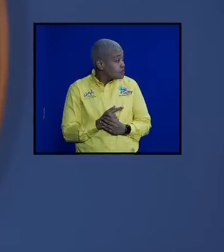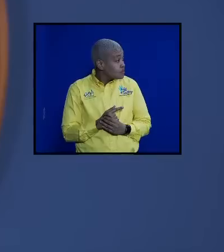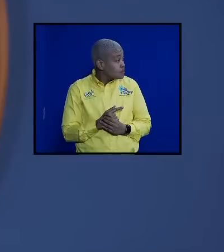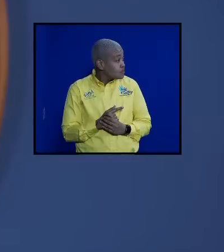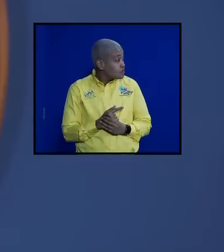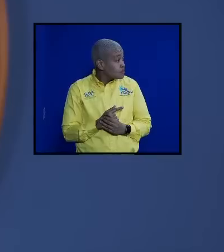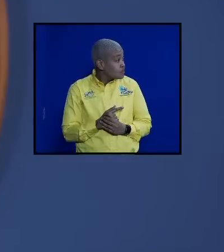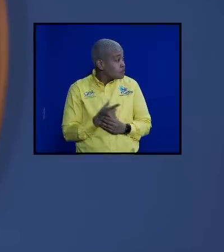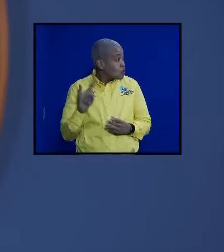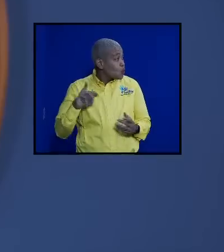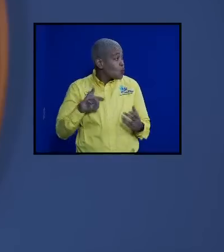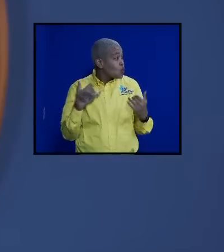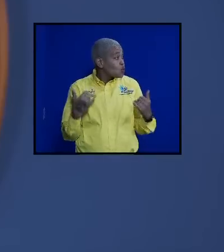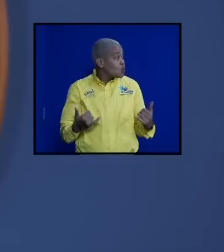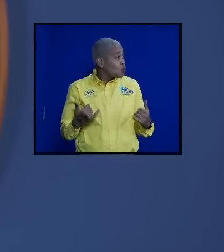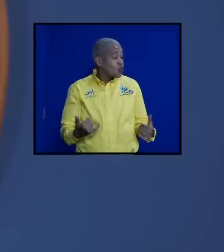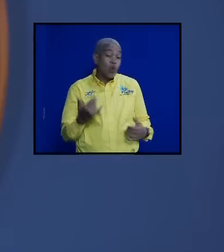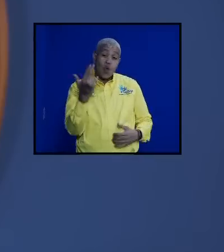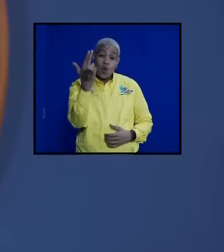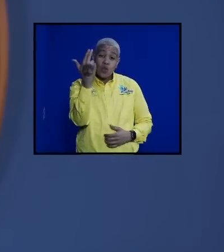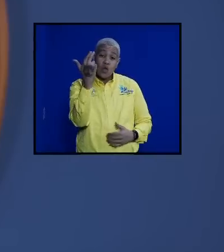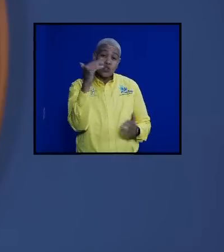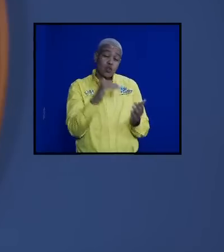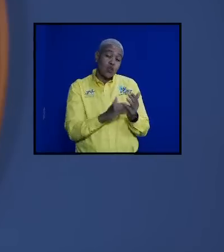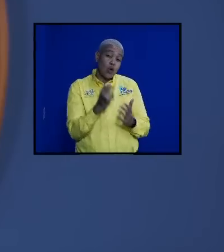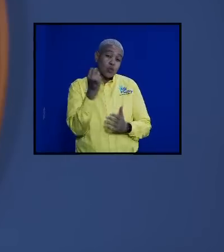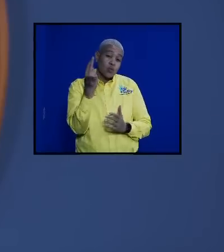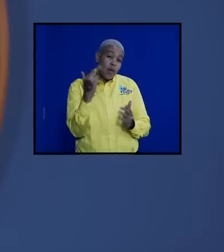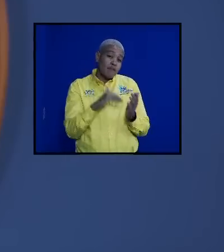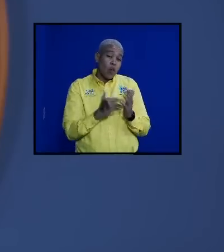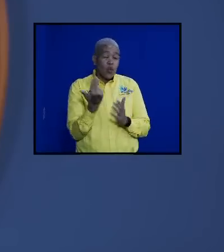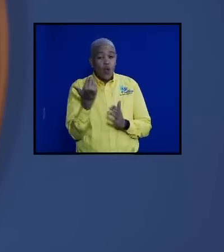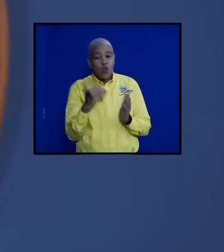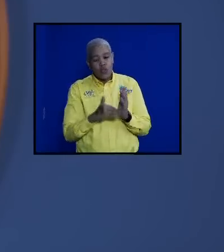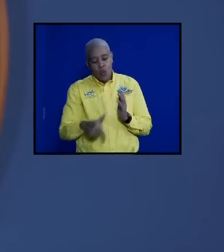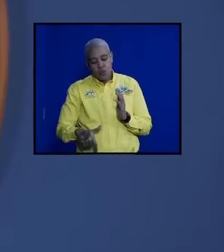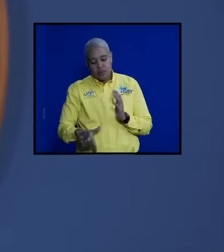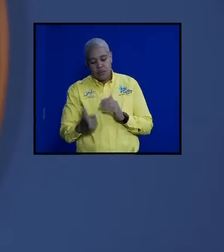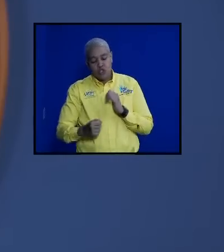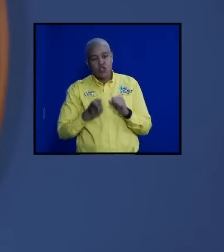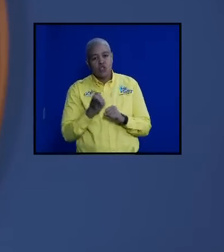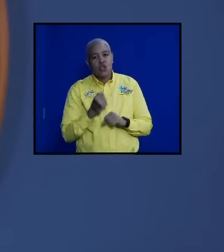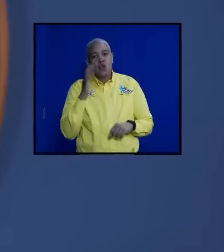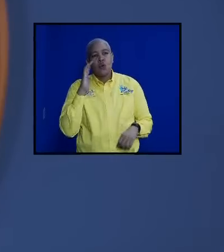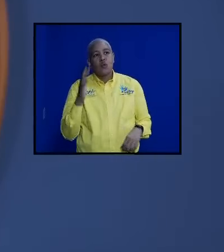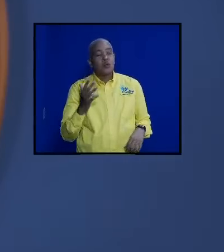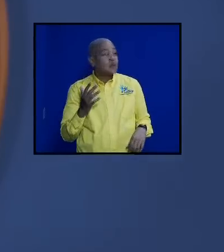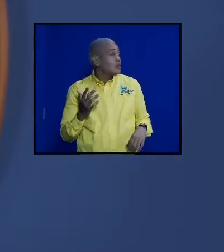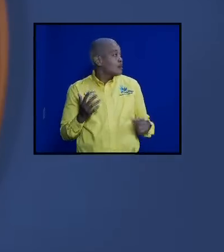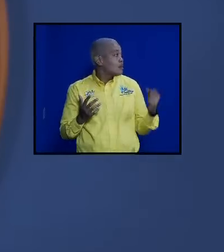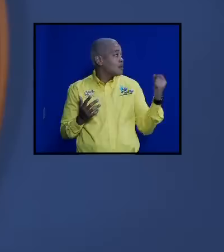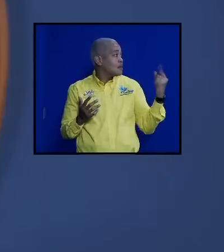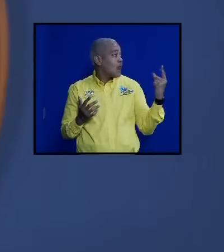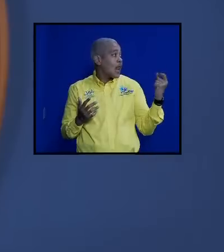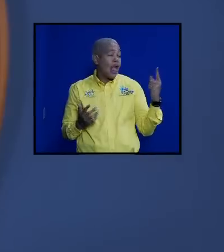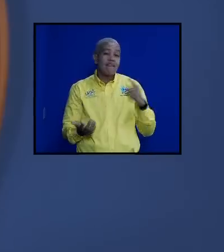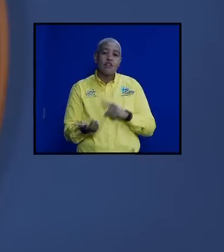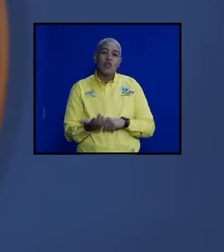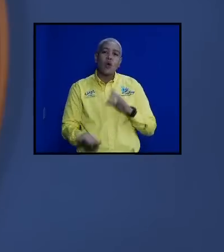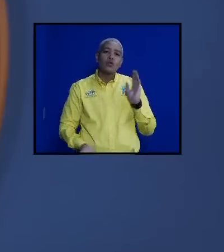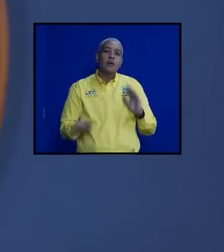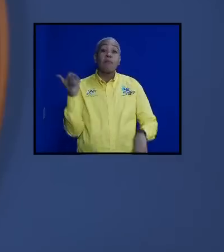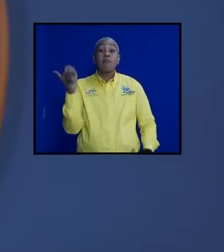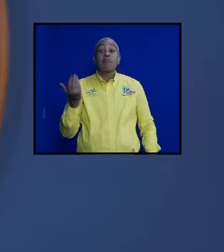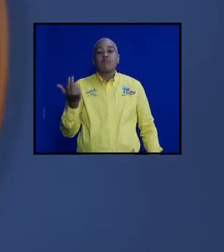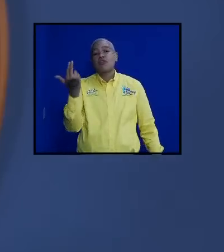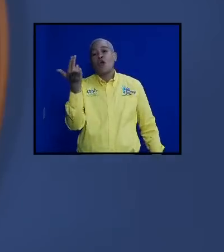of 12,000, approaching 13,000 by the end of this. By the end of moving from? 11,000. We're building